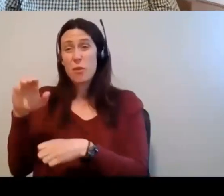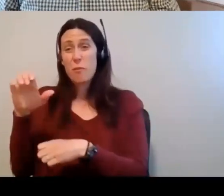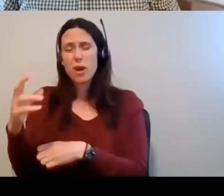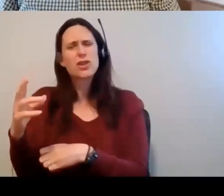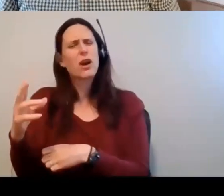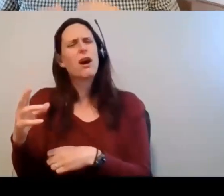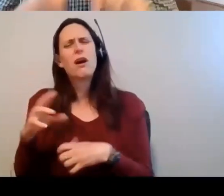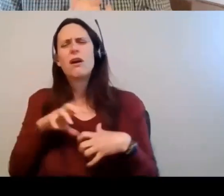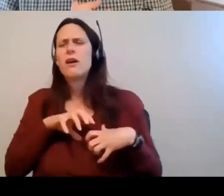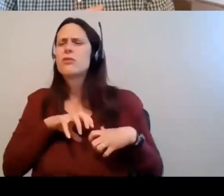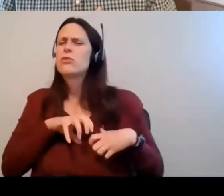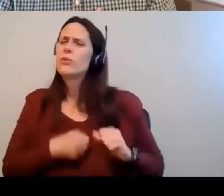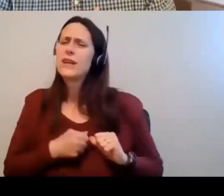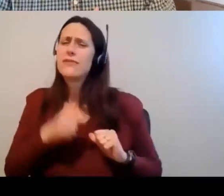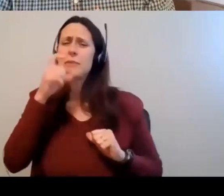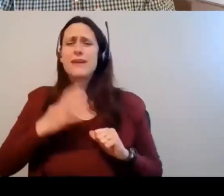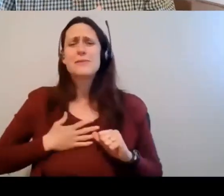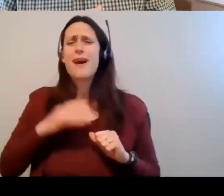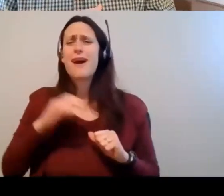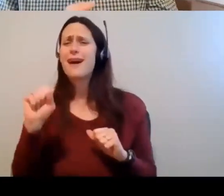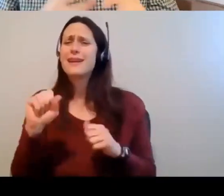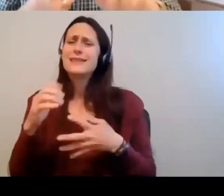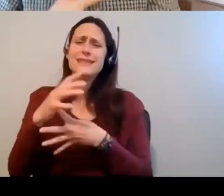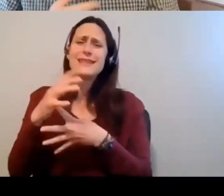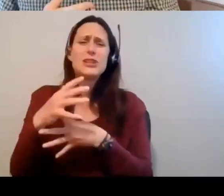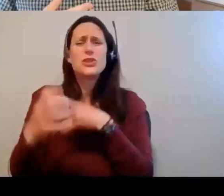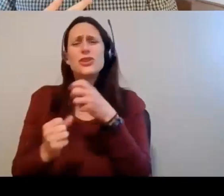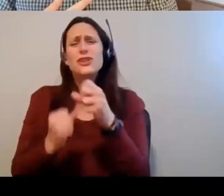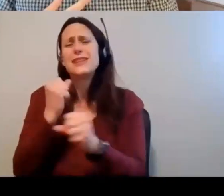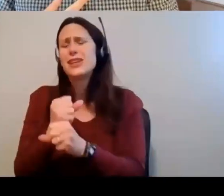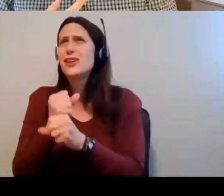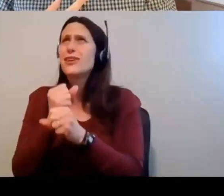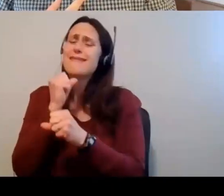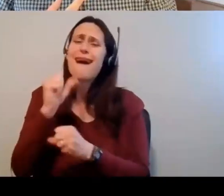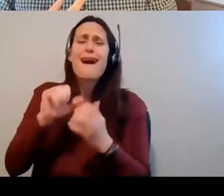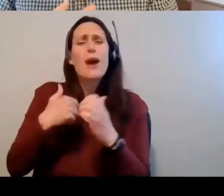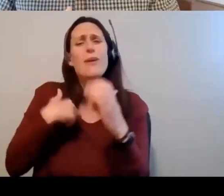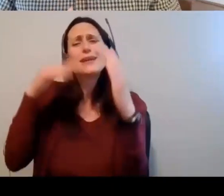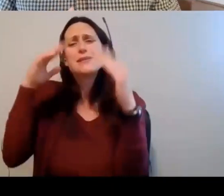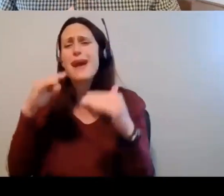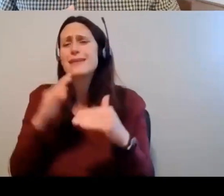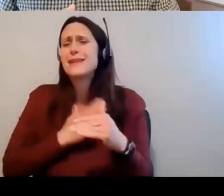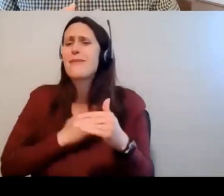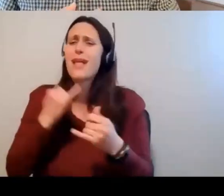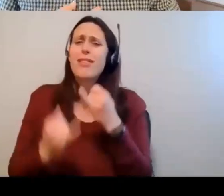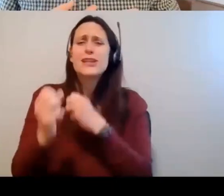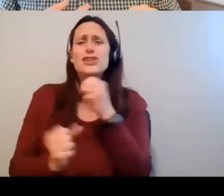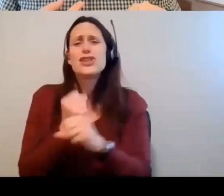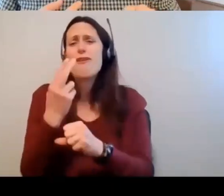senior year. This is not how I thought high school would end. This is not how I thought I would go to college.